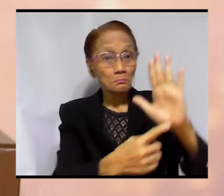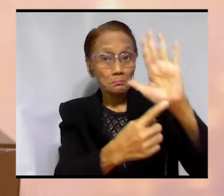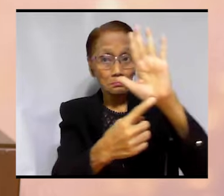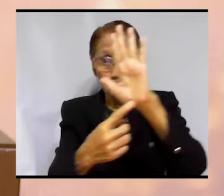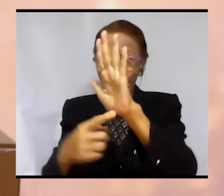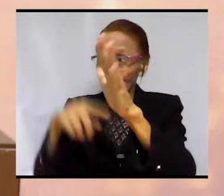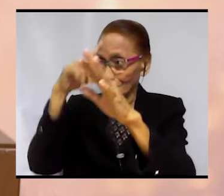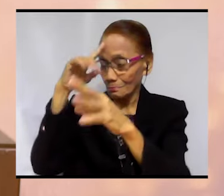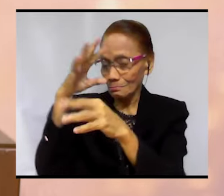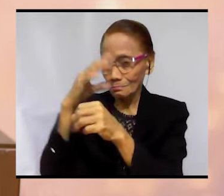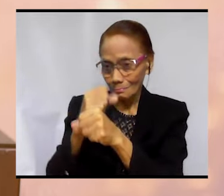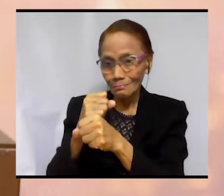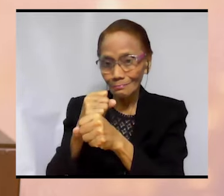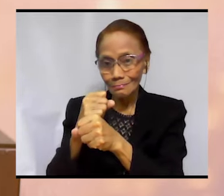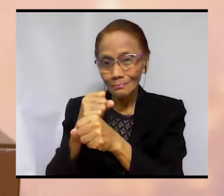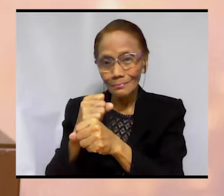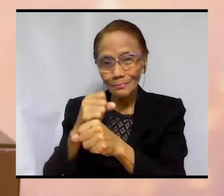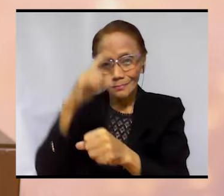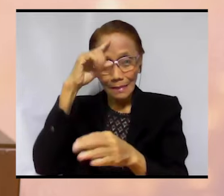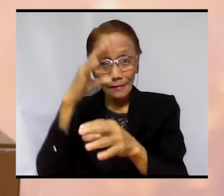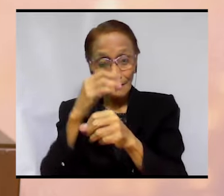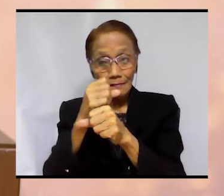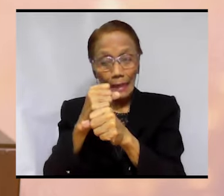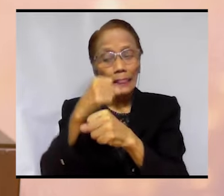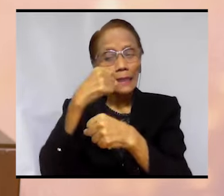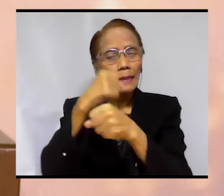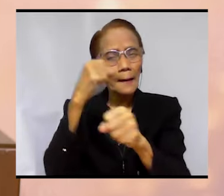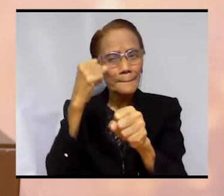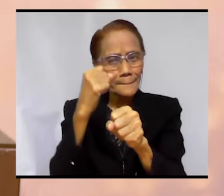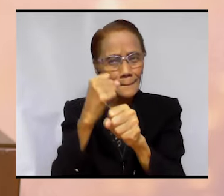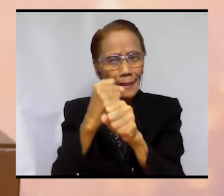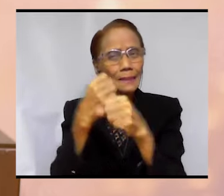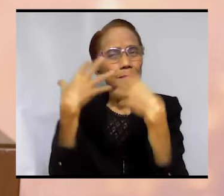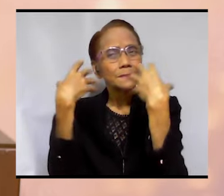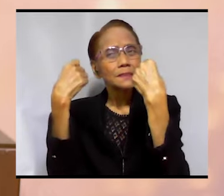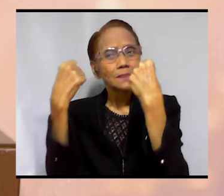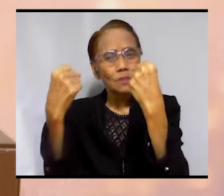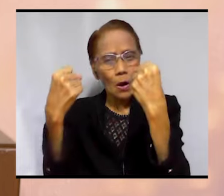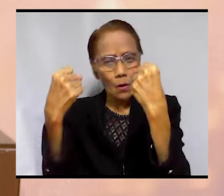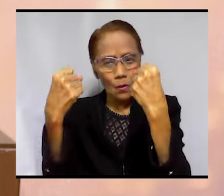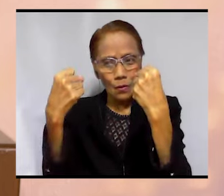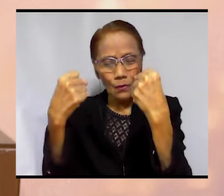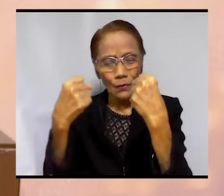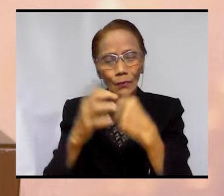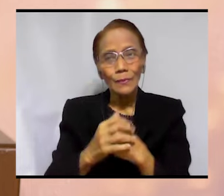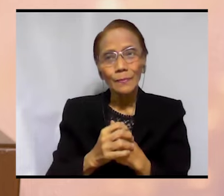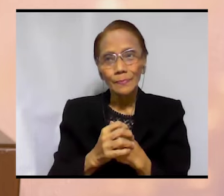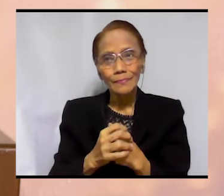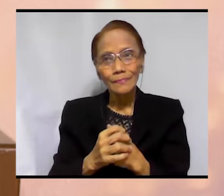his faith. The faith that makes him strong